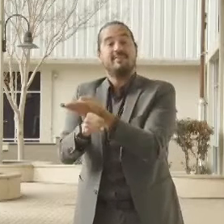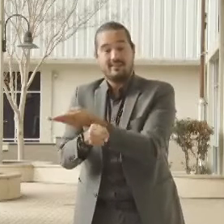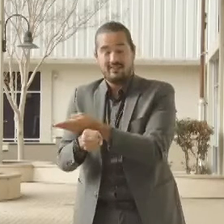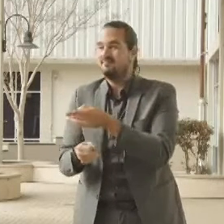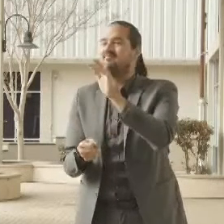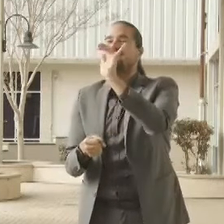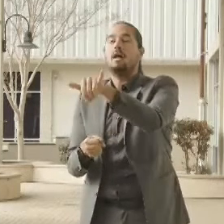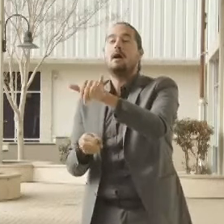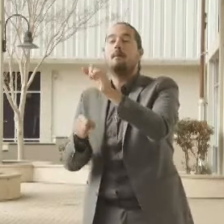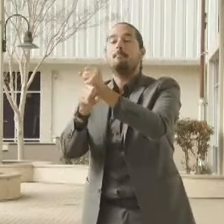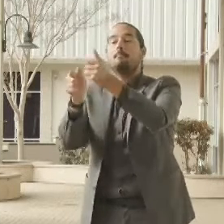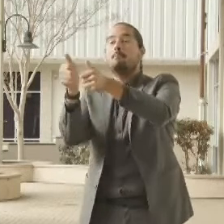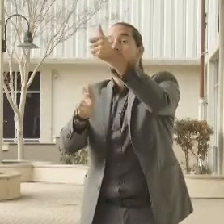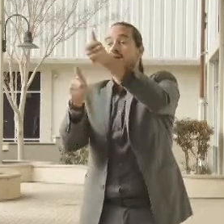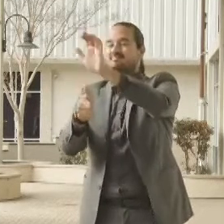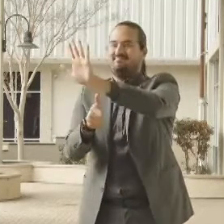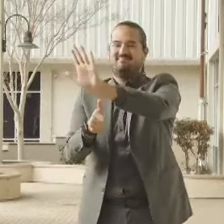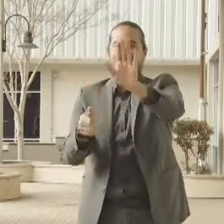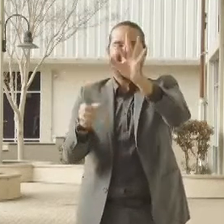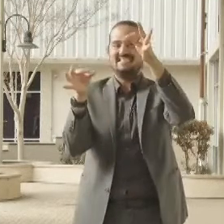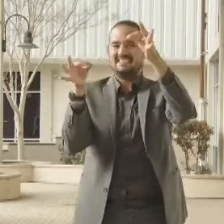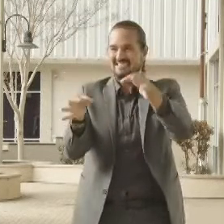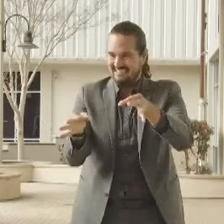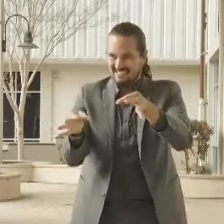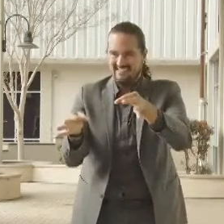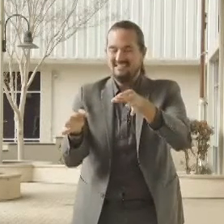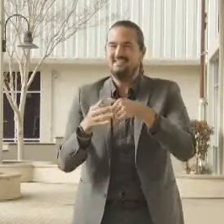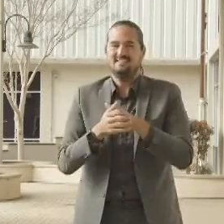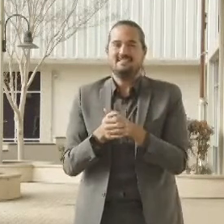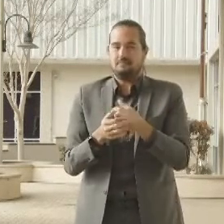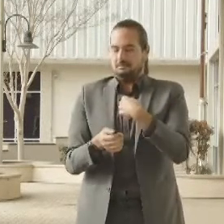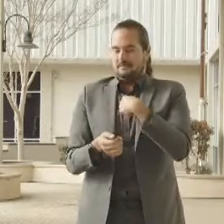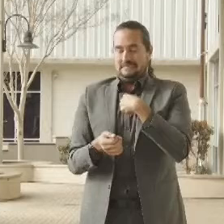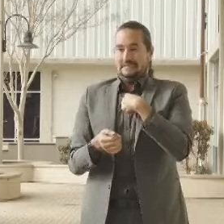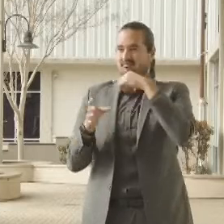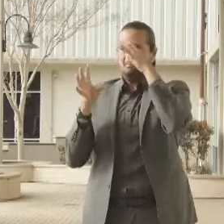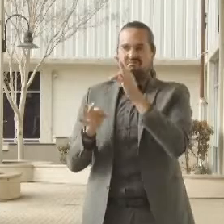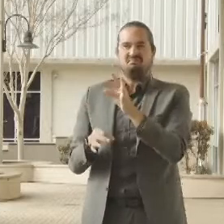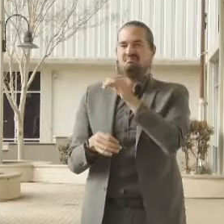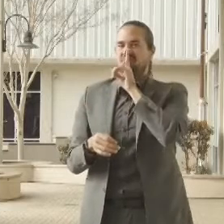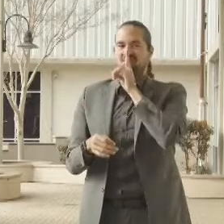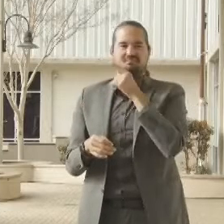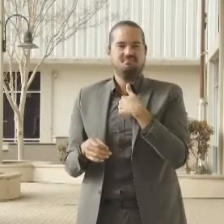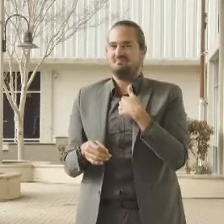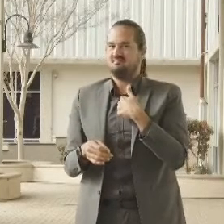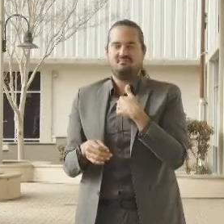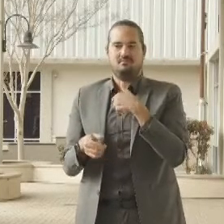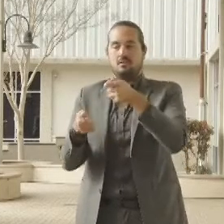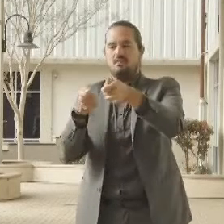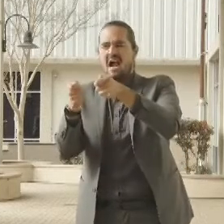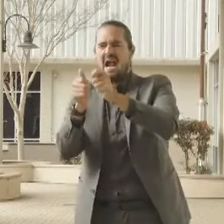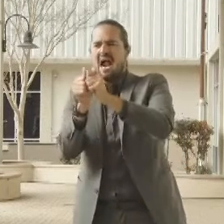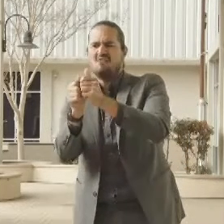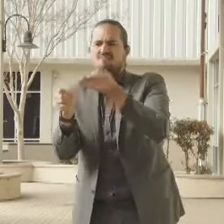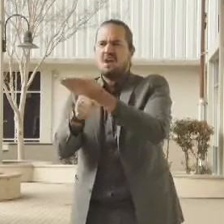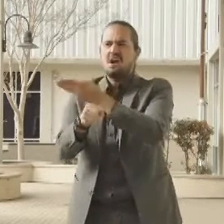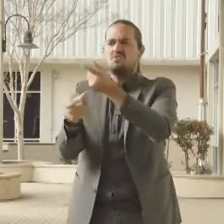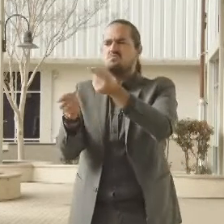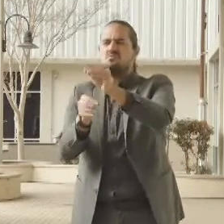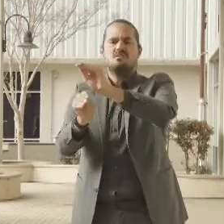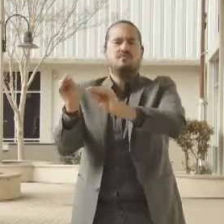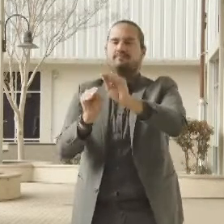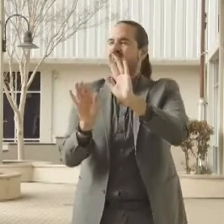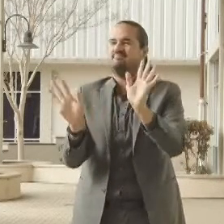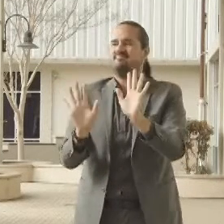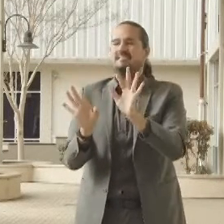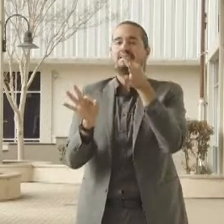of their employer-employee relationship. That's not governed by the health order. So our requirement is simply that those